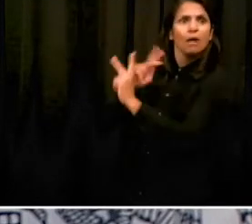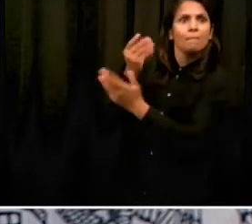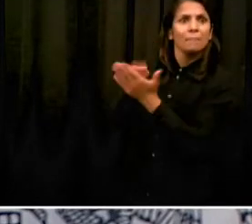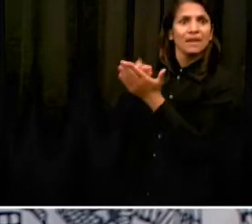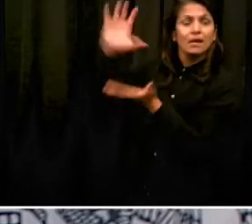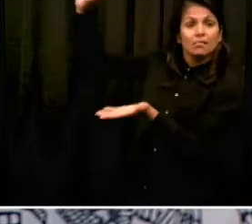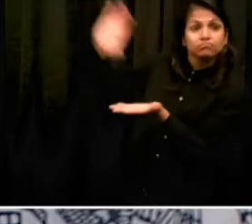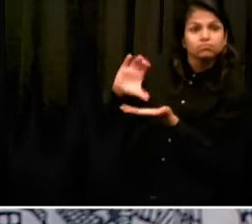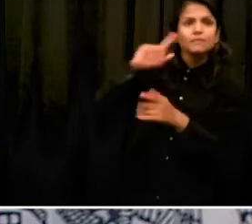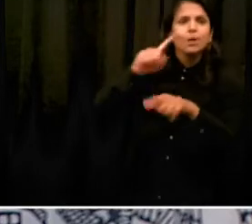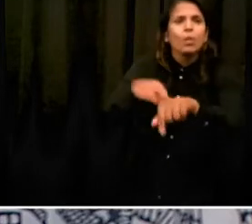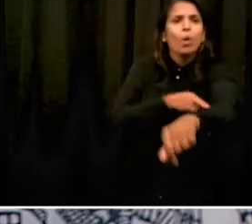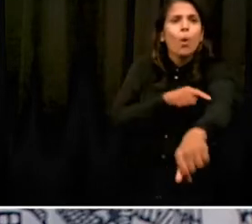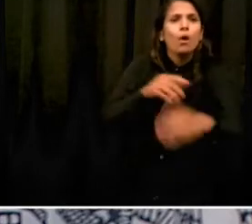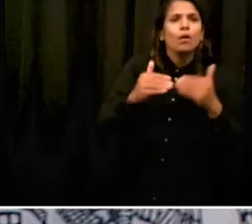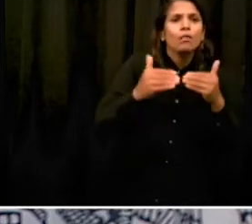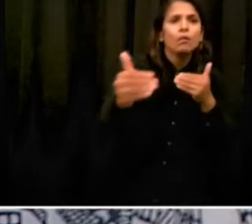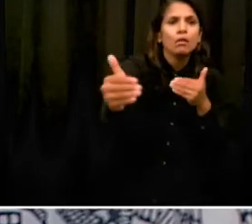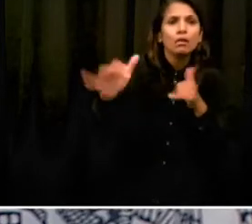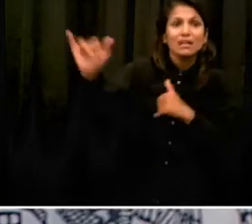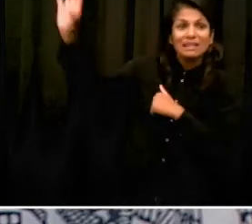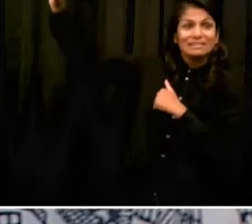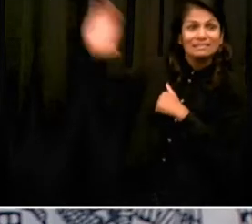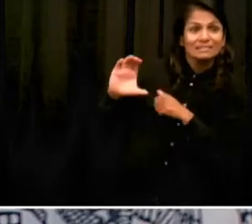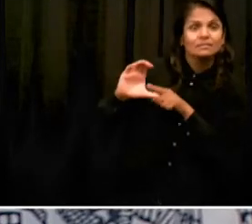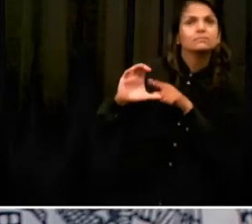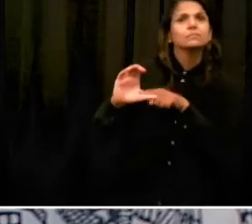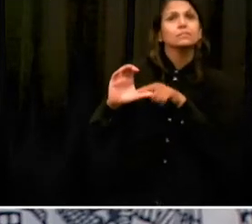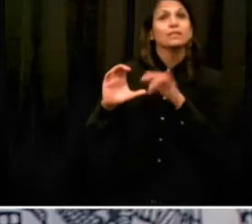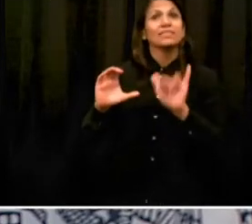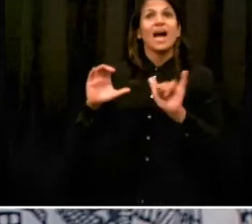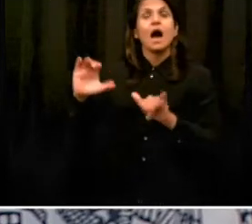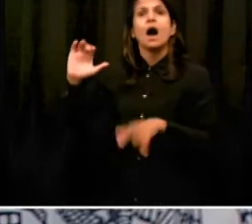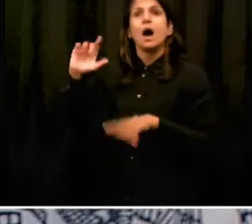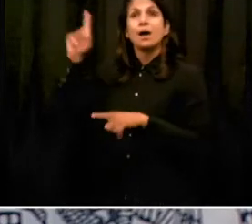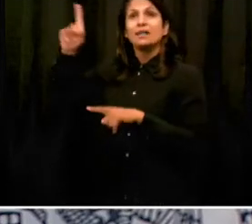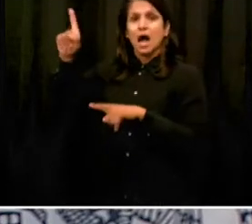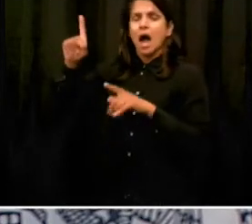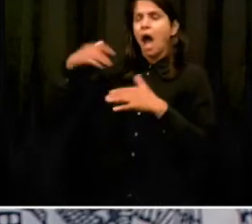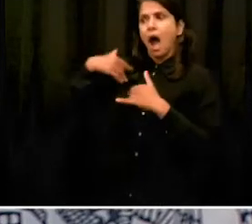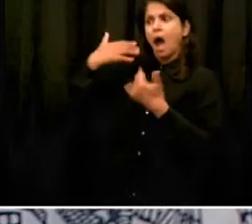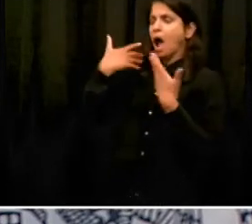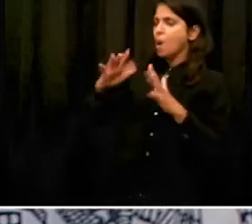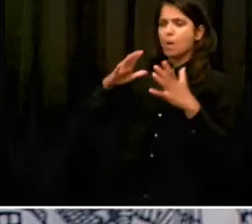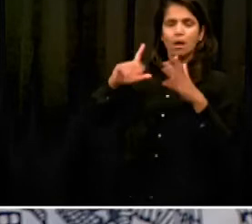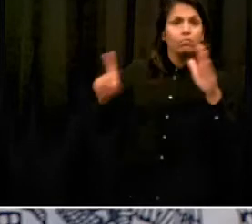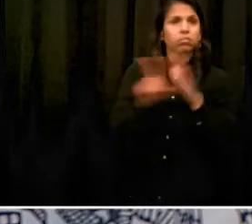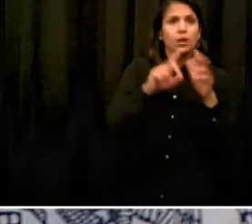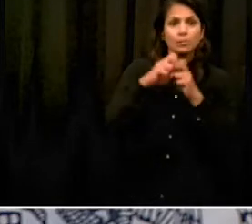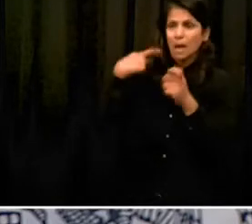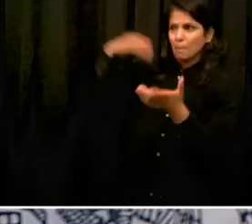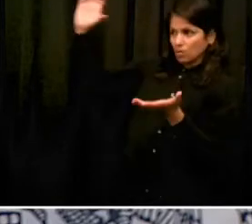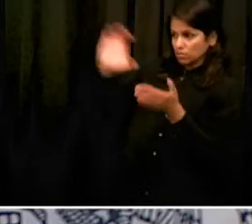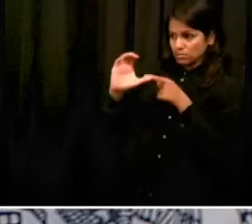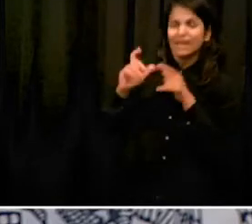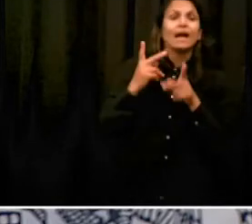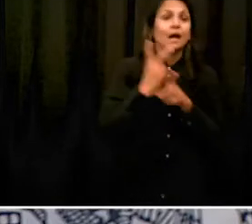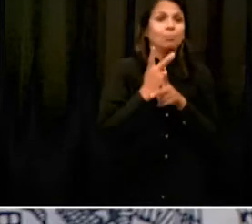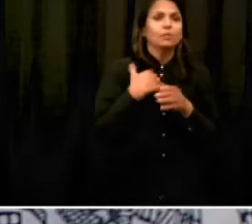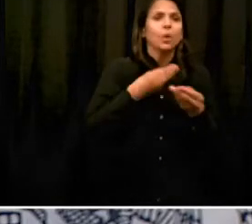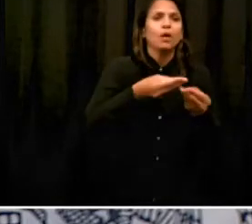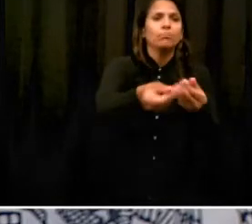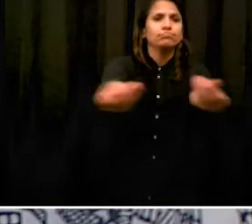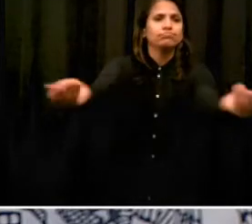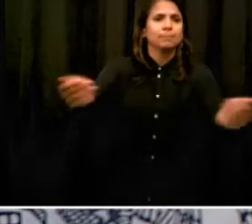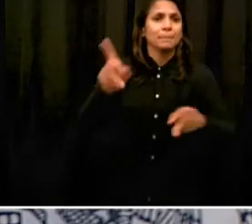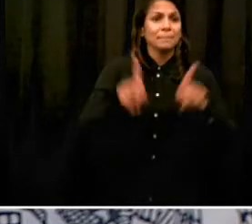going to assess every single day, and if there's progress, that's obviously we would prefer nothing more than to avert the layoffs. If there's not progress, then we're